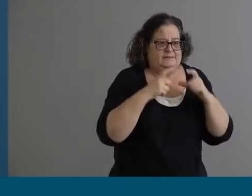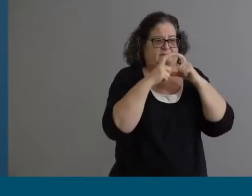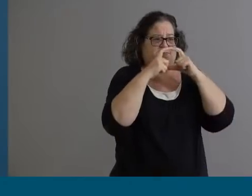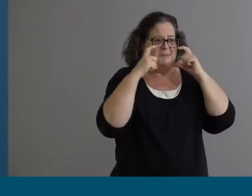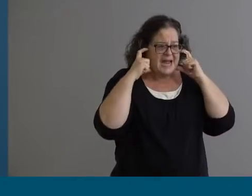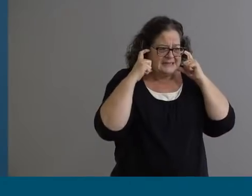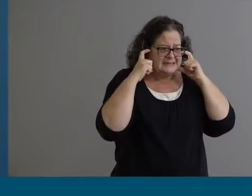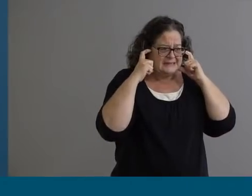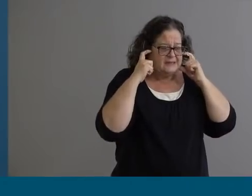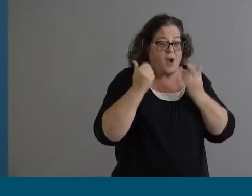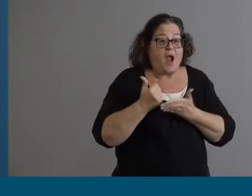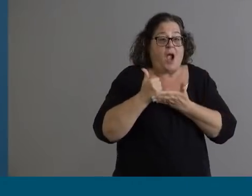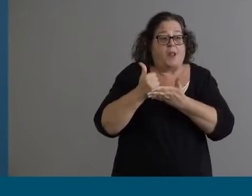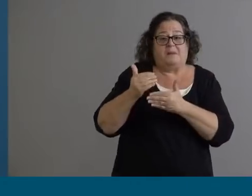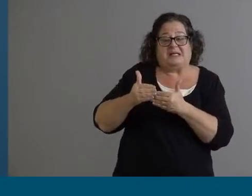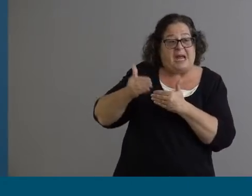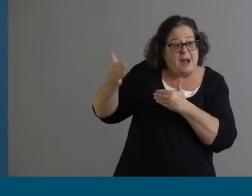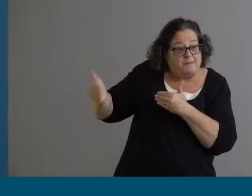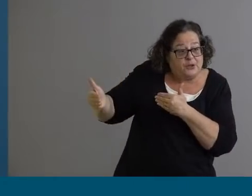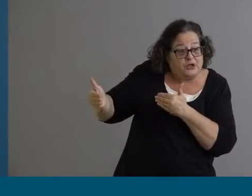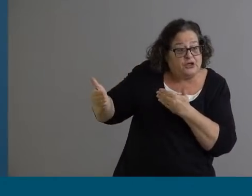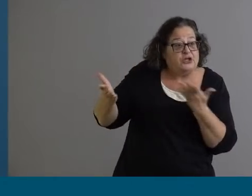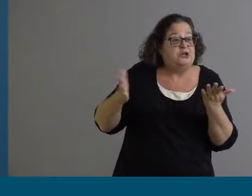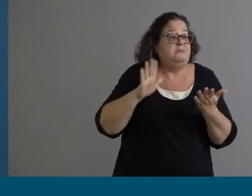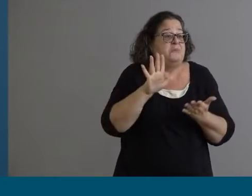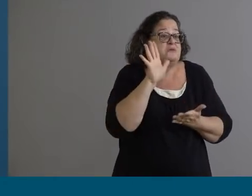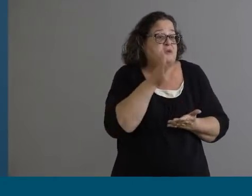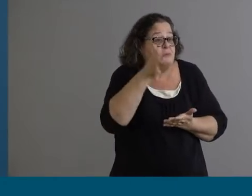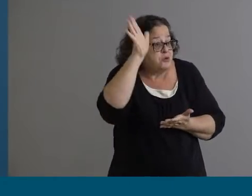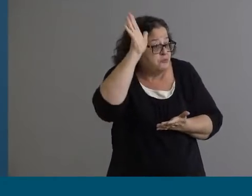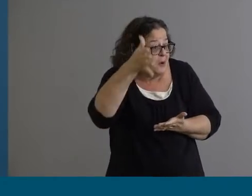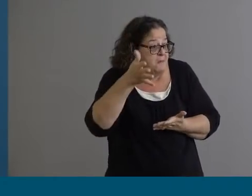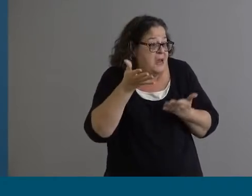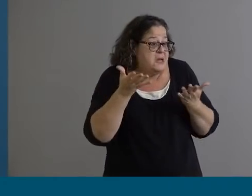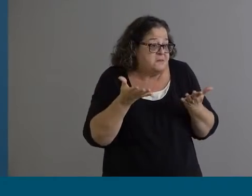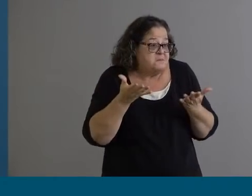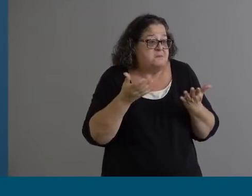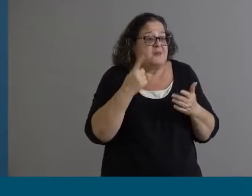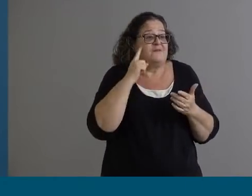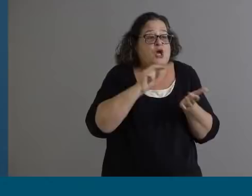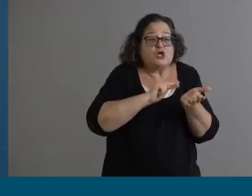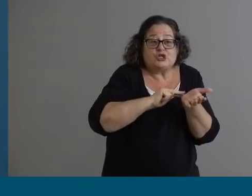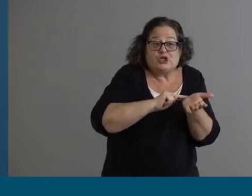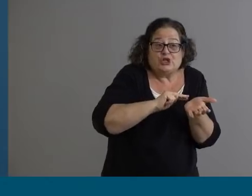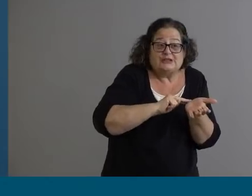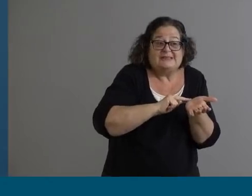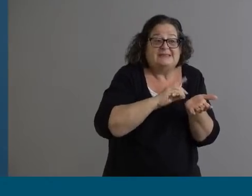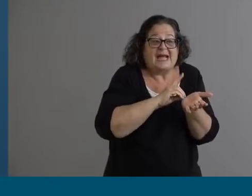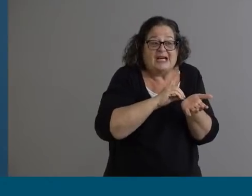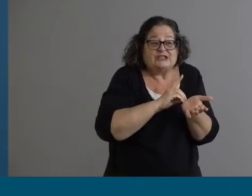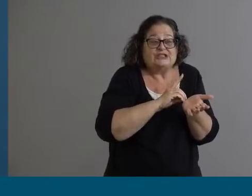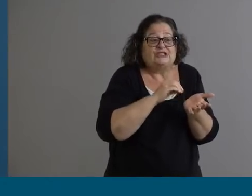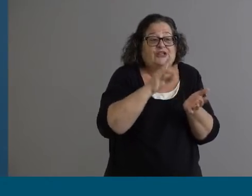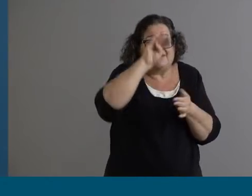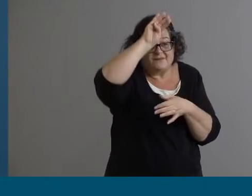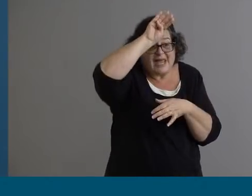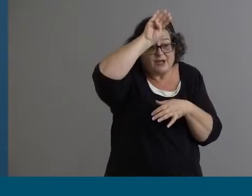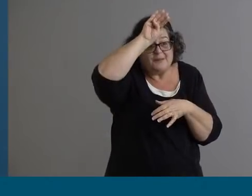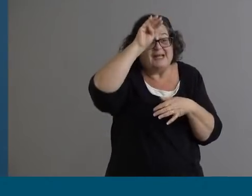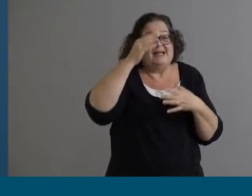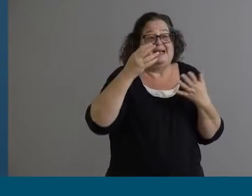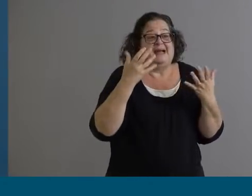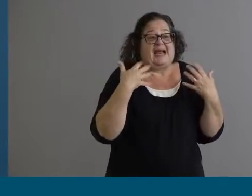your grandmother and grandfather. Do it for the nurses and the doctors and the